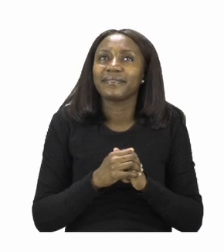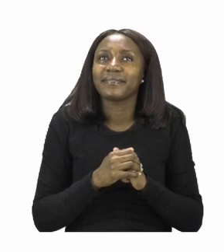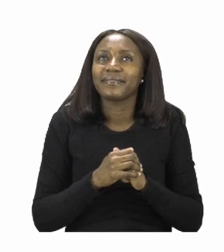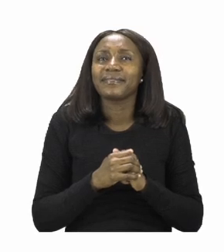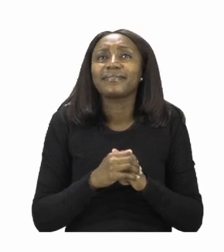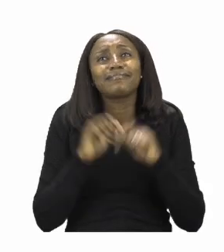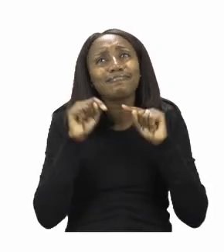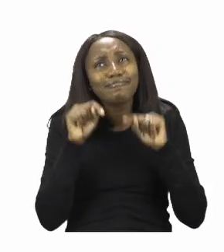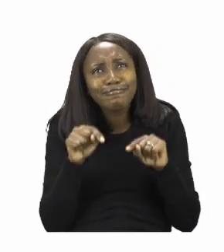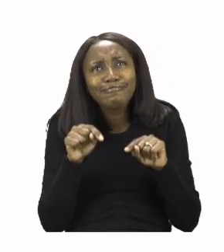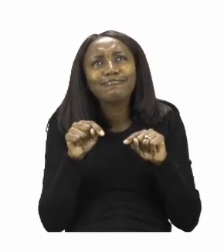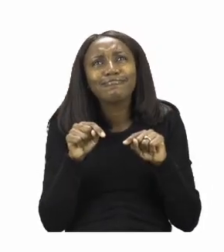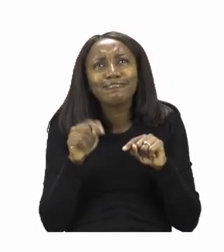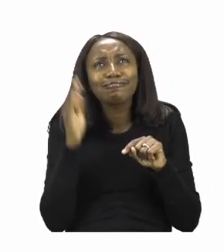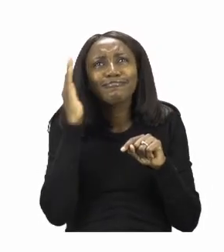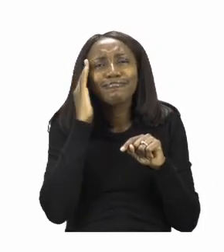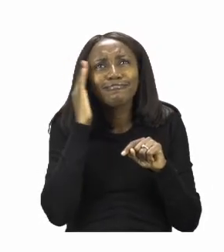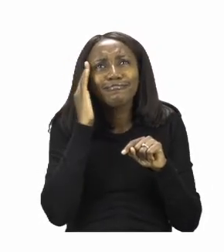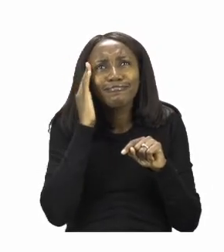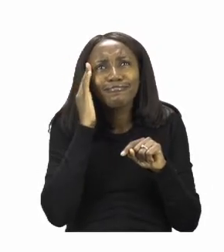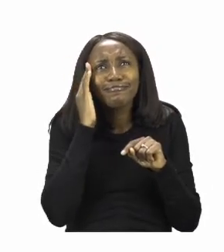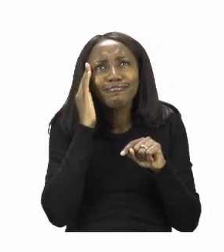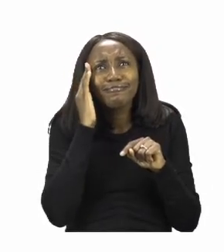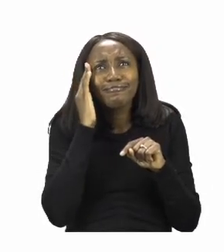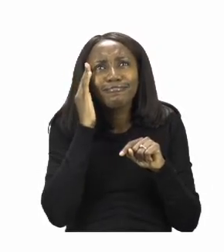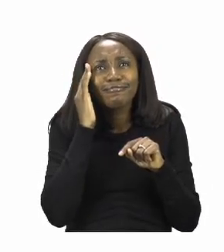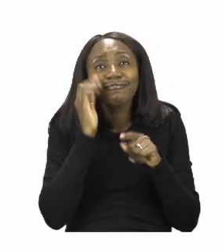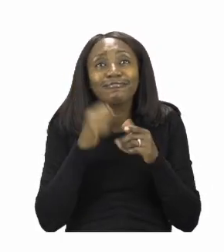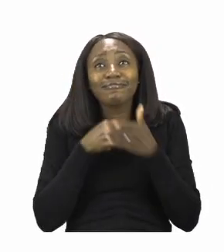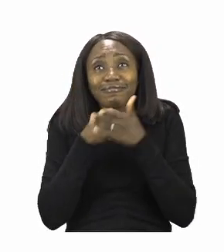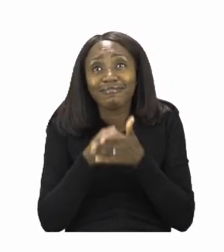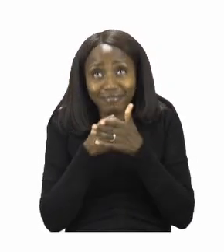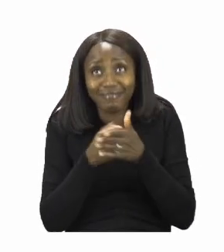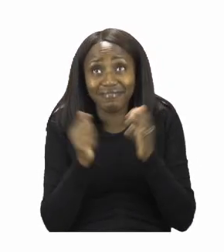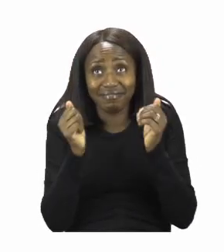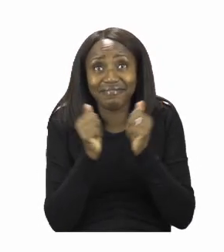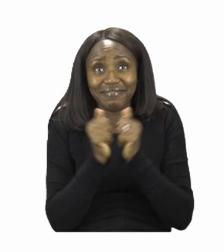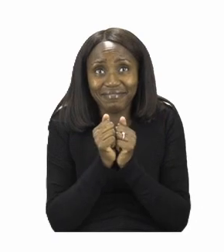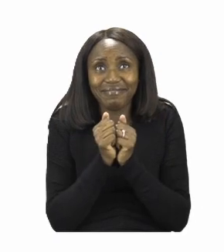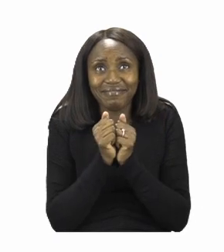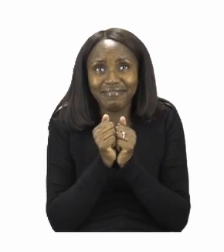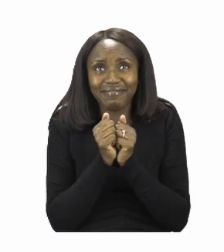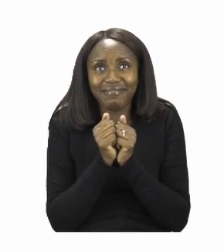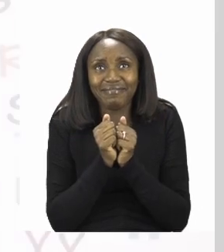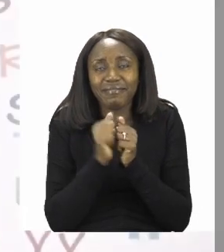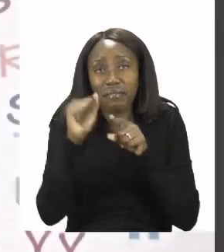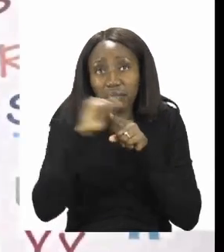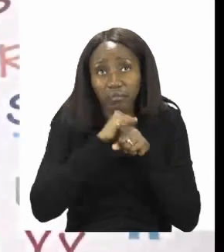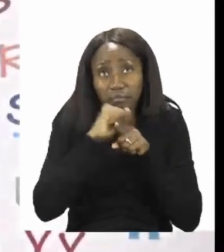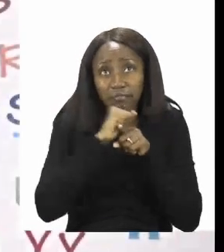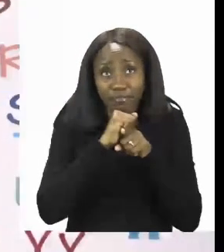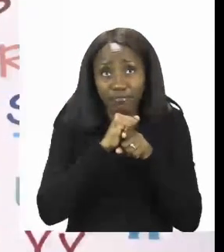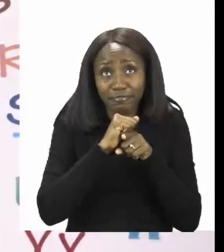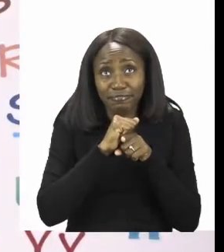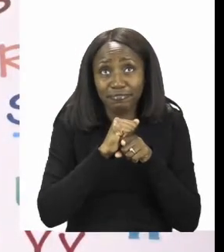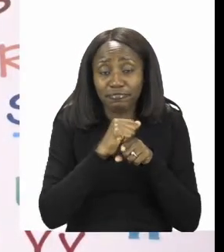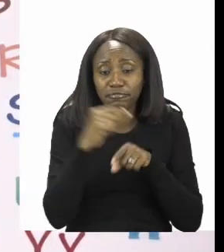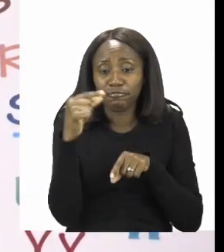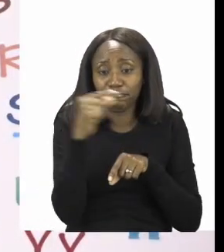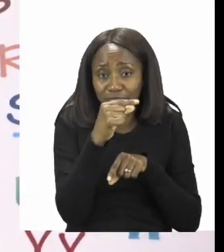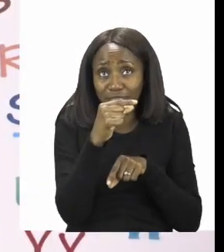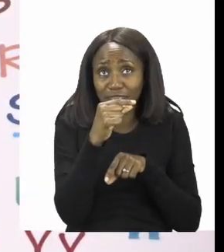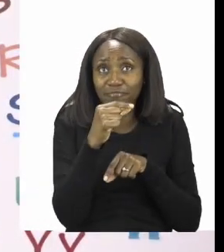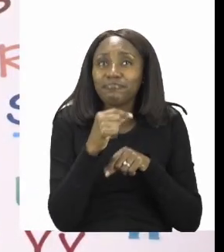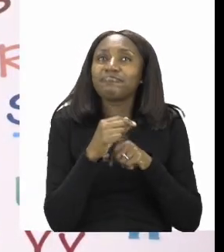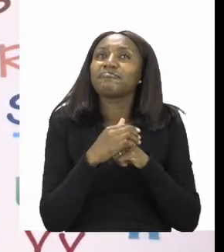So, now that you know what to do, let's do a little bit of the exercise together by tracing. Let's start. Now, boys